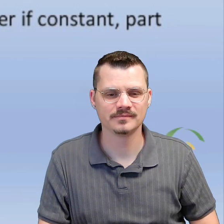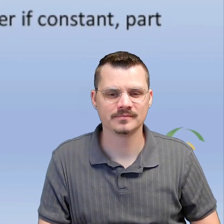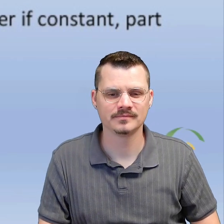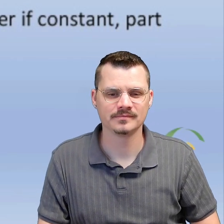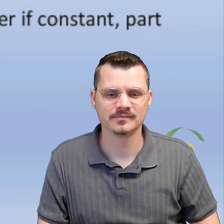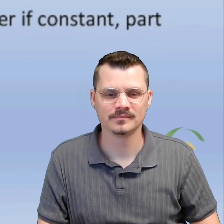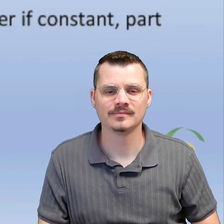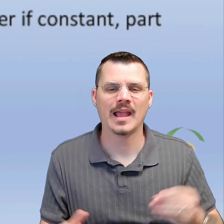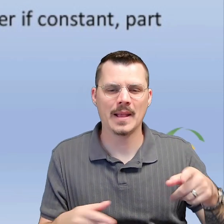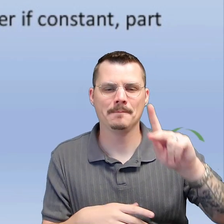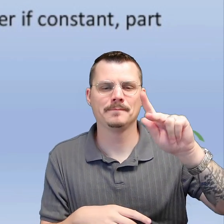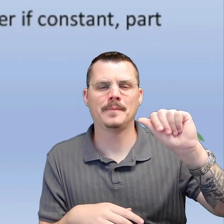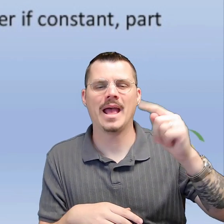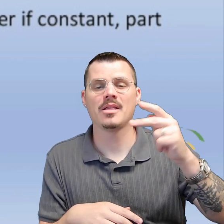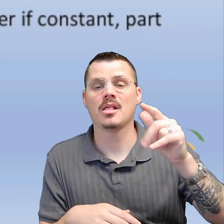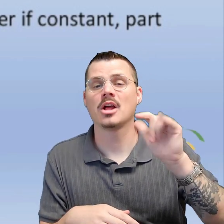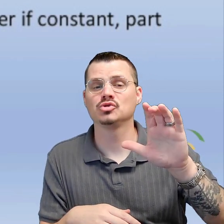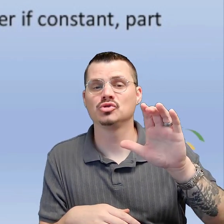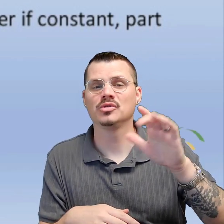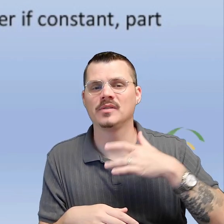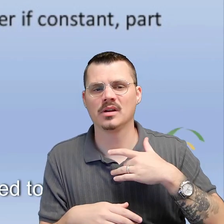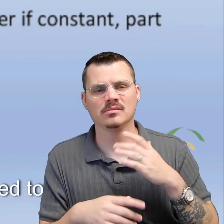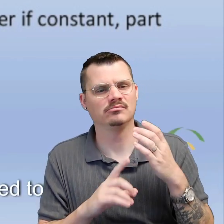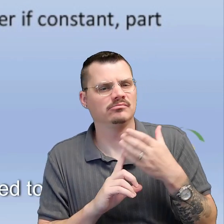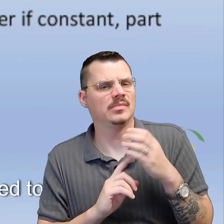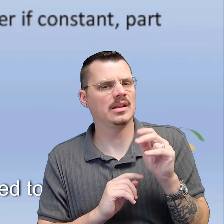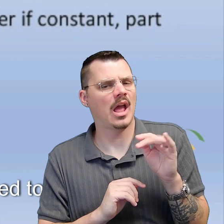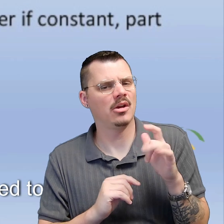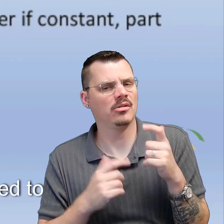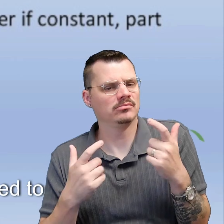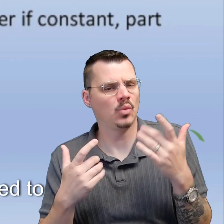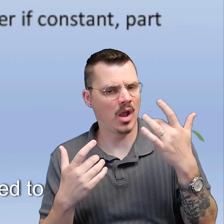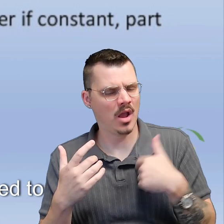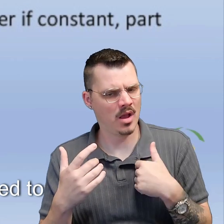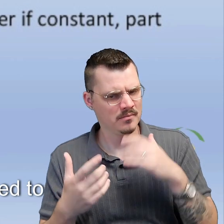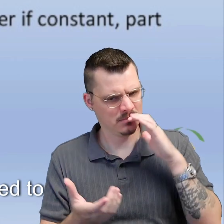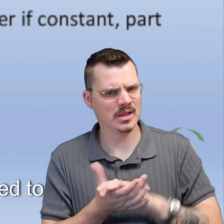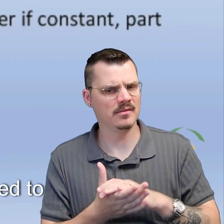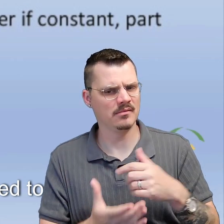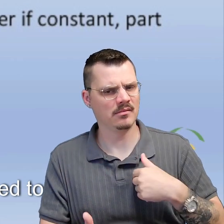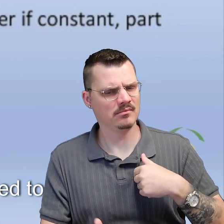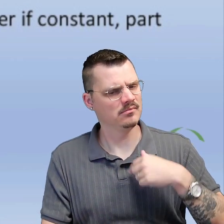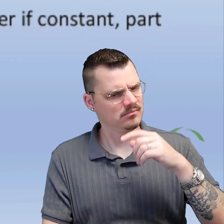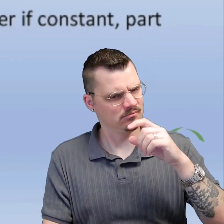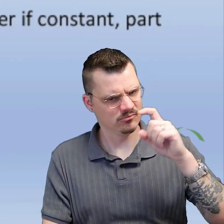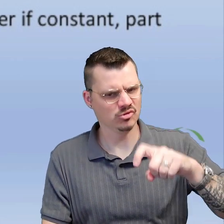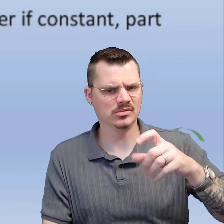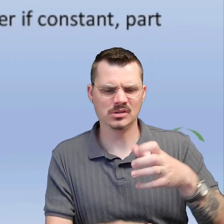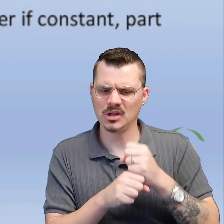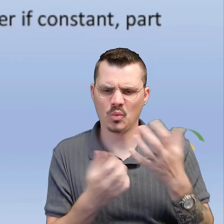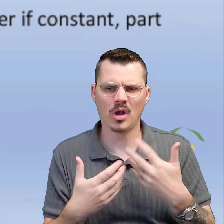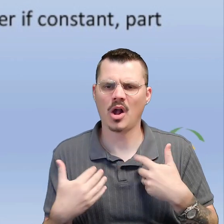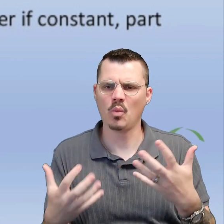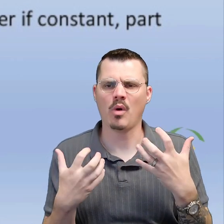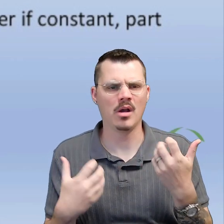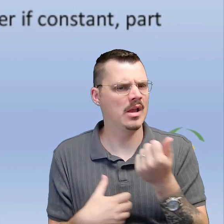And pathological entitlement. People that believe that they are entitled to